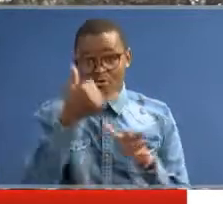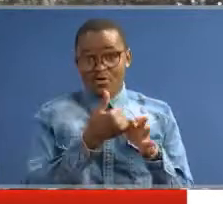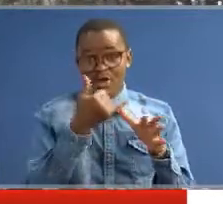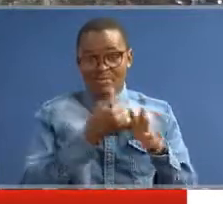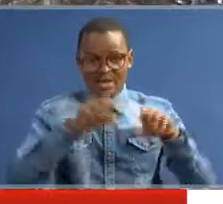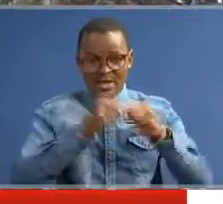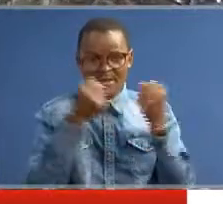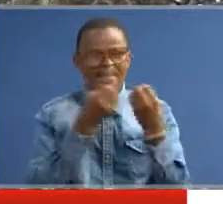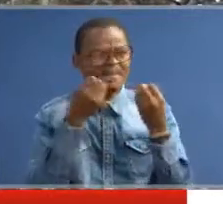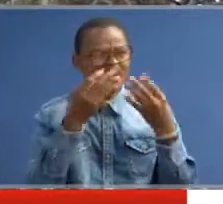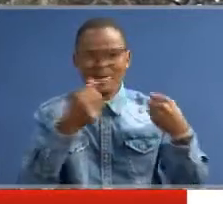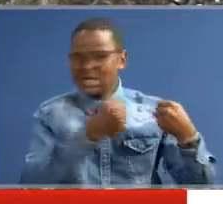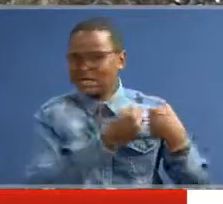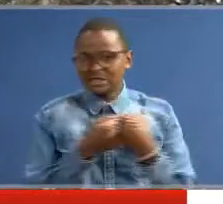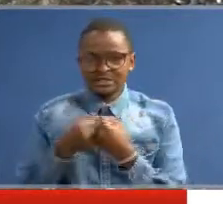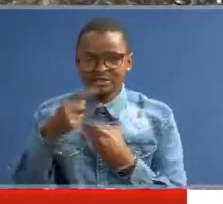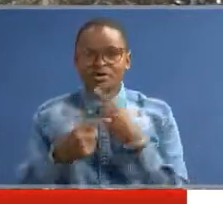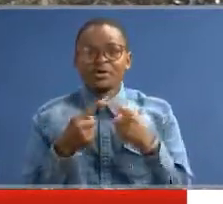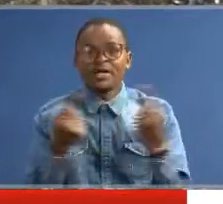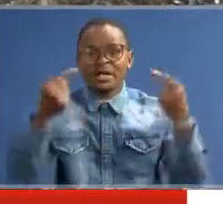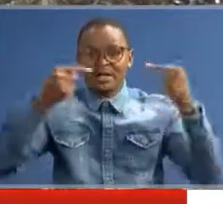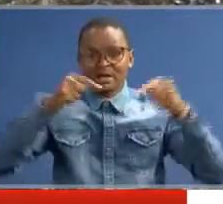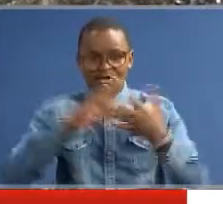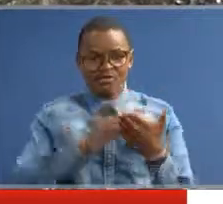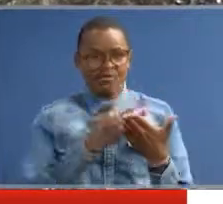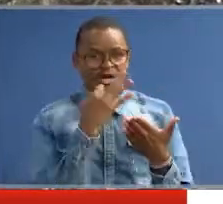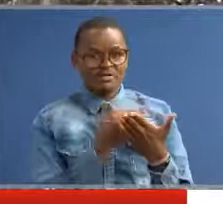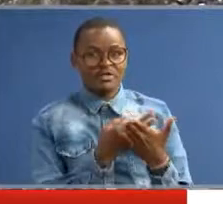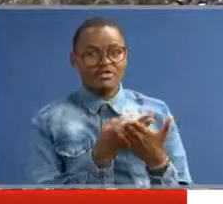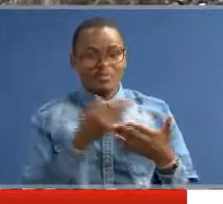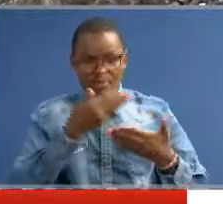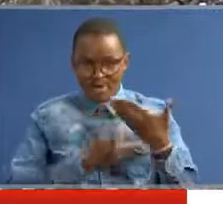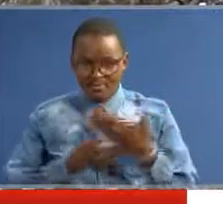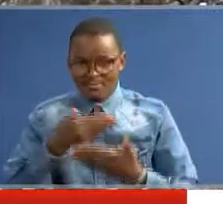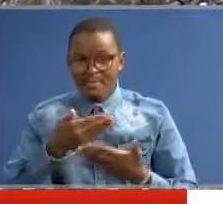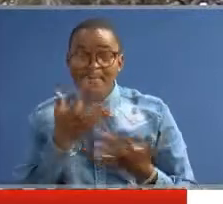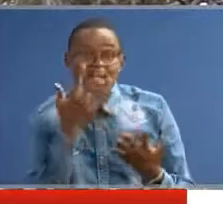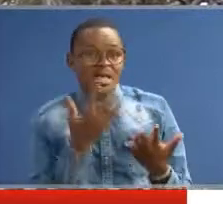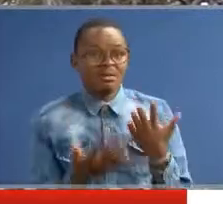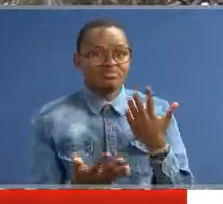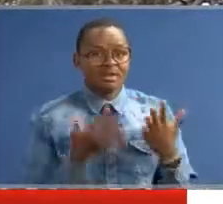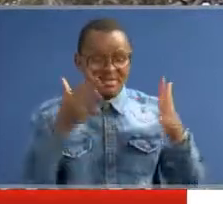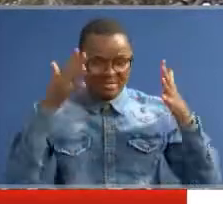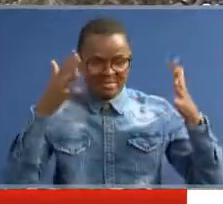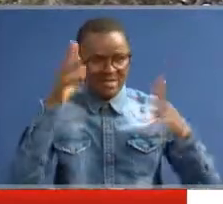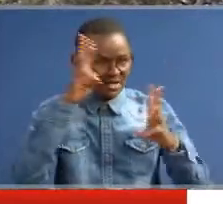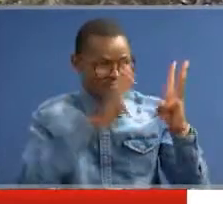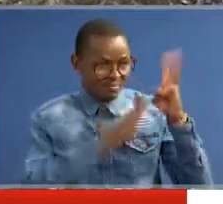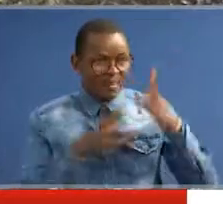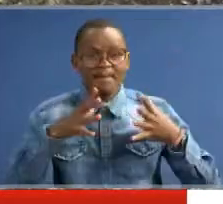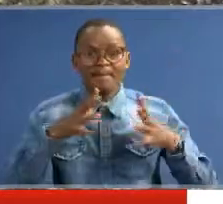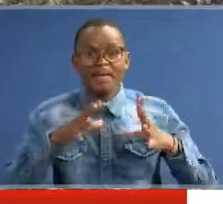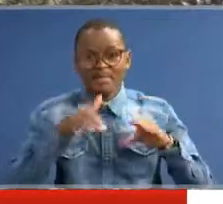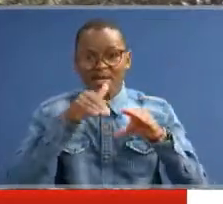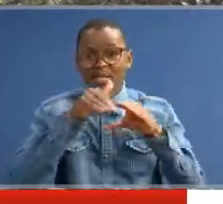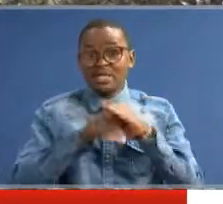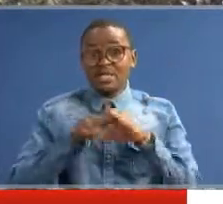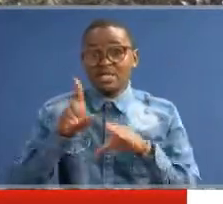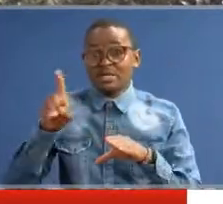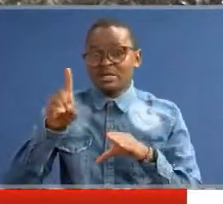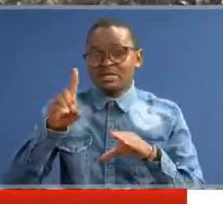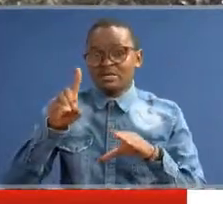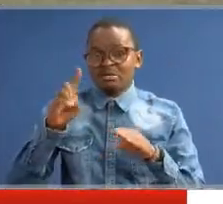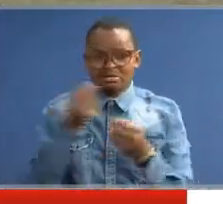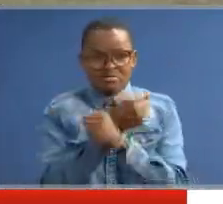society face many challenges when it comes to financial transactions, and perhaps the biggest worry is that people will con them since